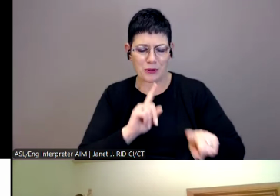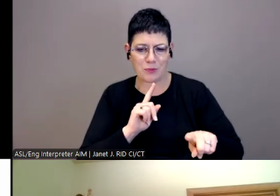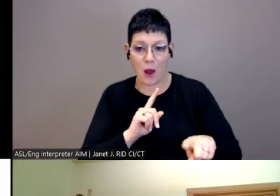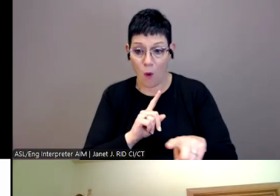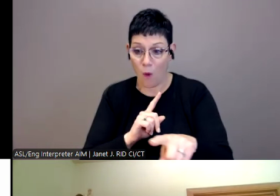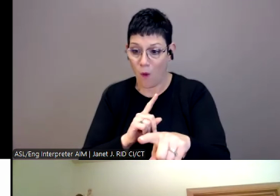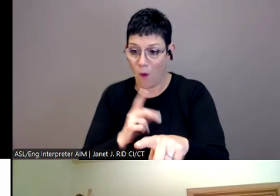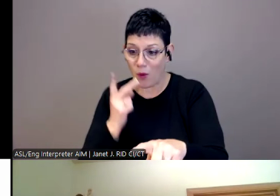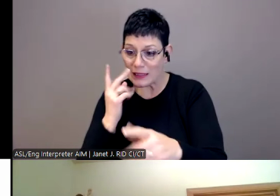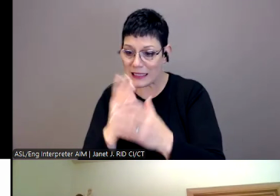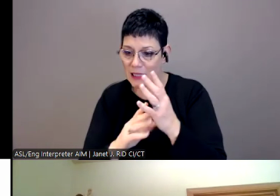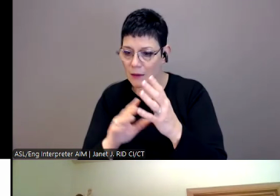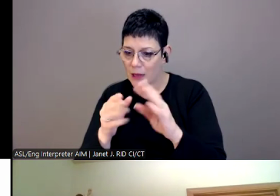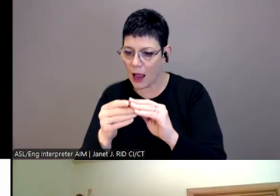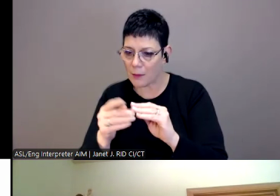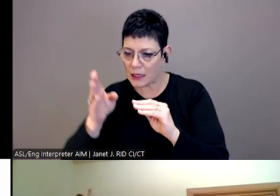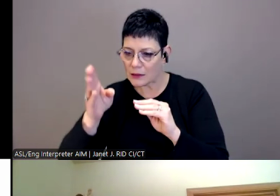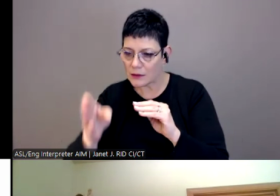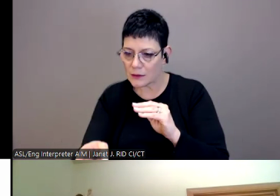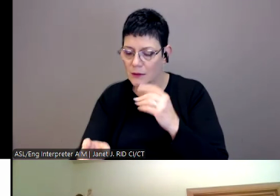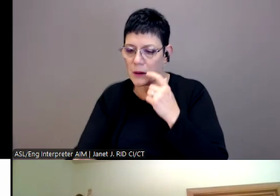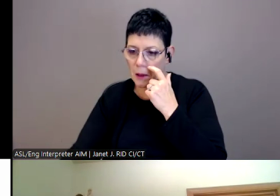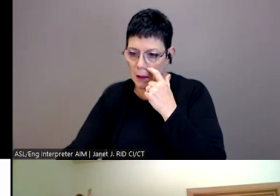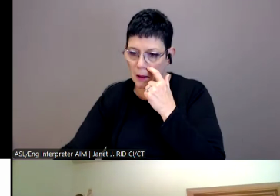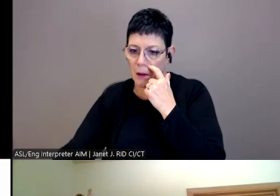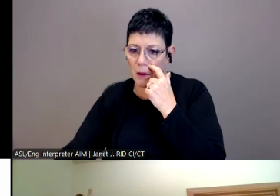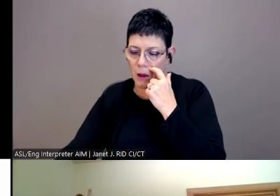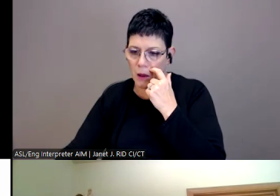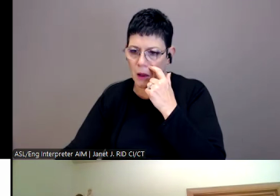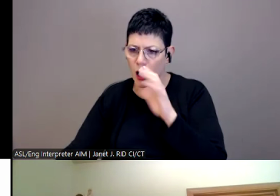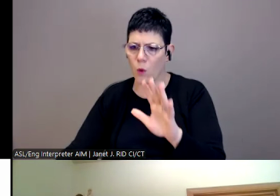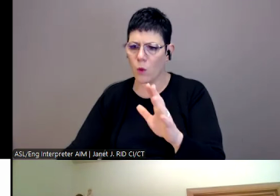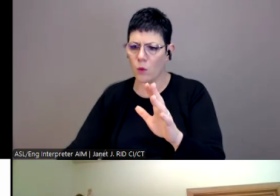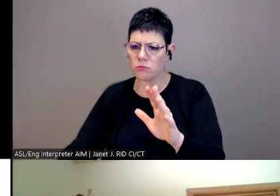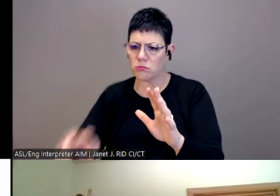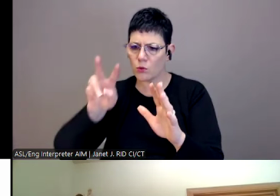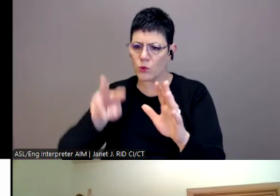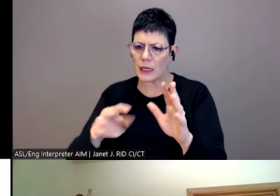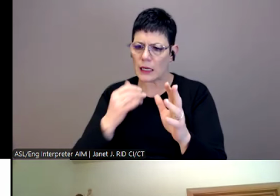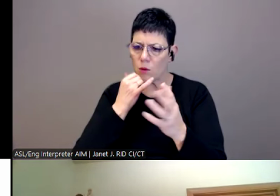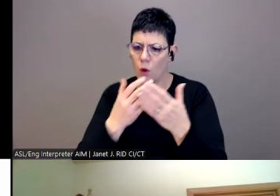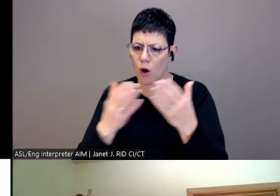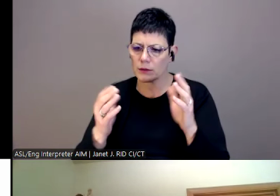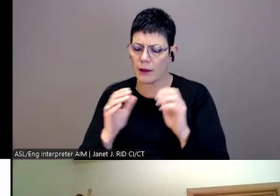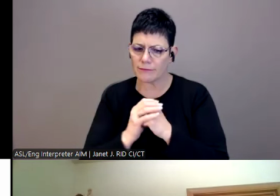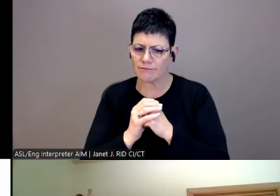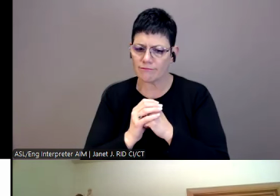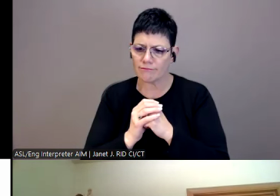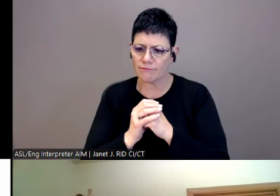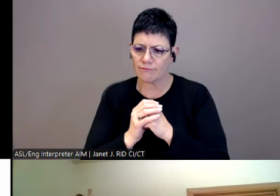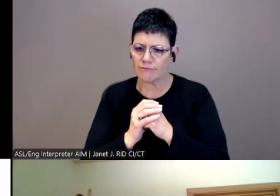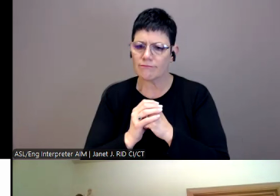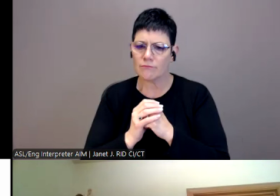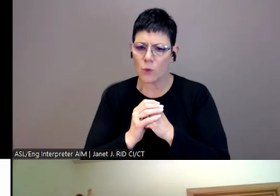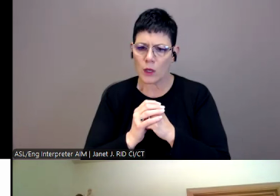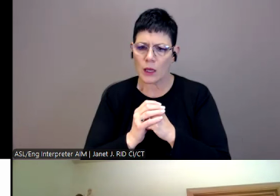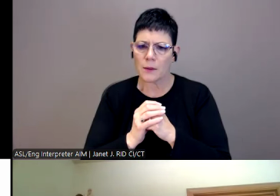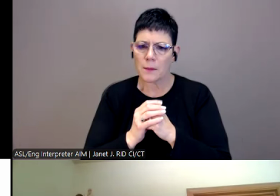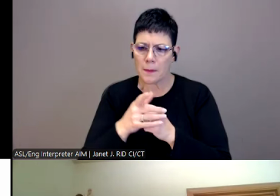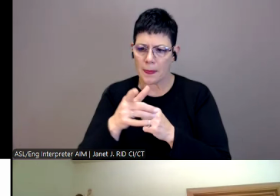some other, this is great. Oh, I'm clicking the wrong stuff, but dealing with structural ableism